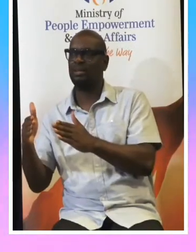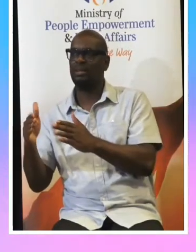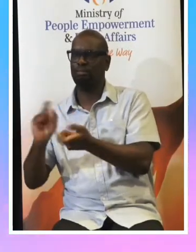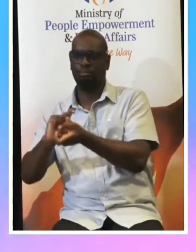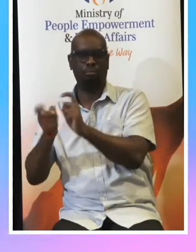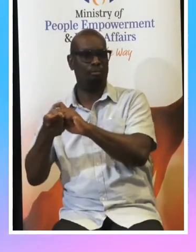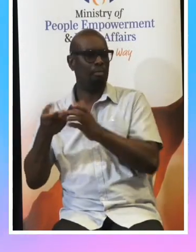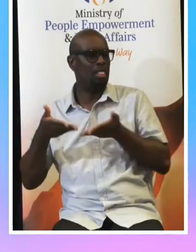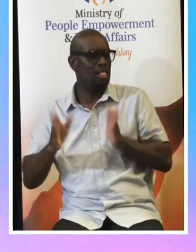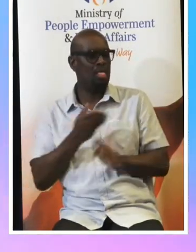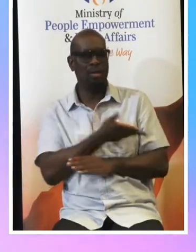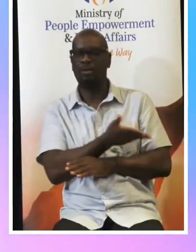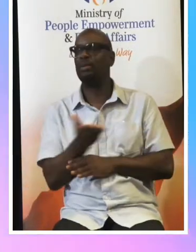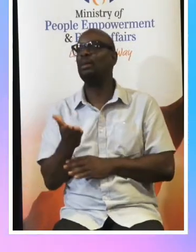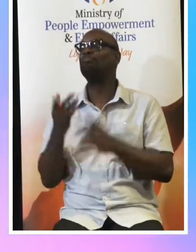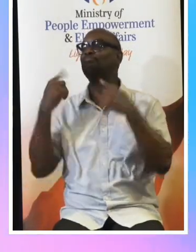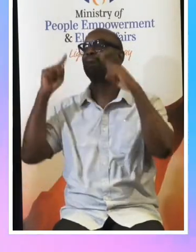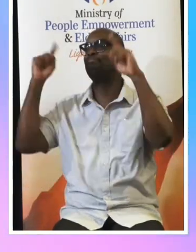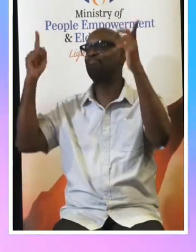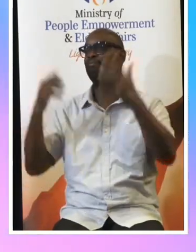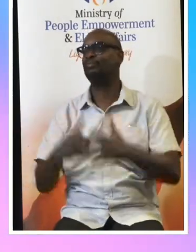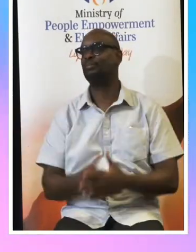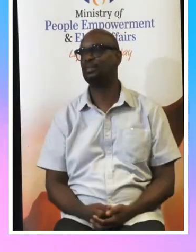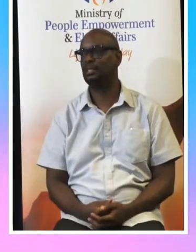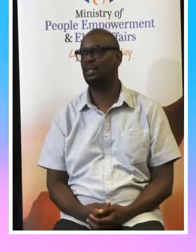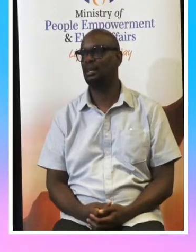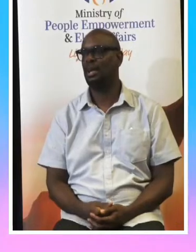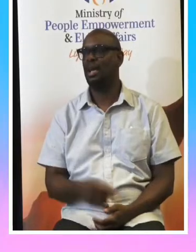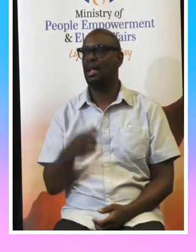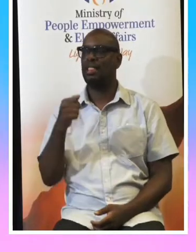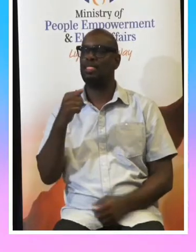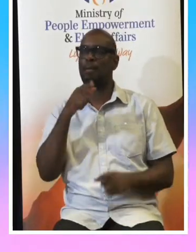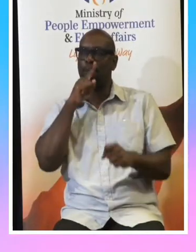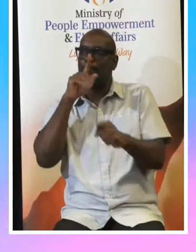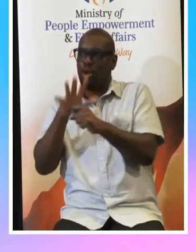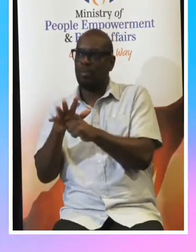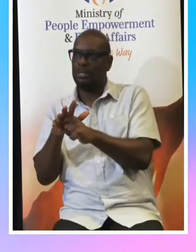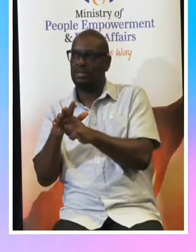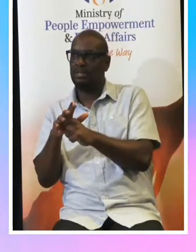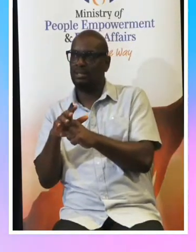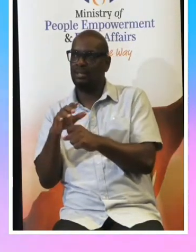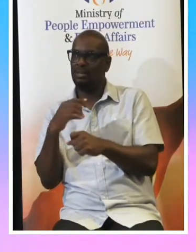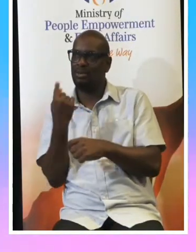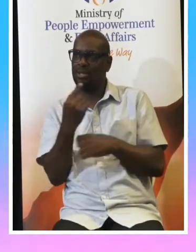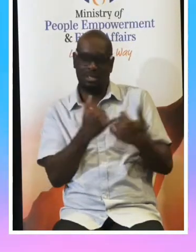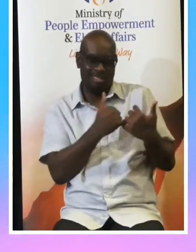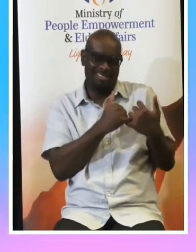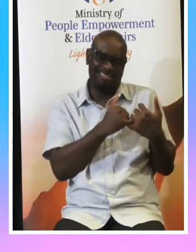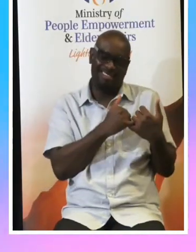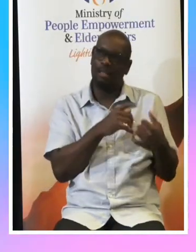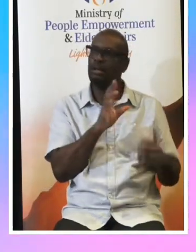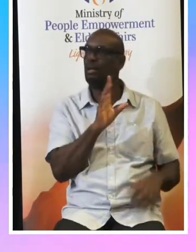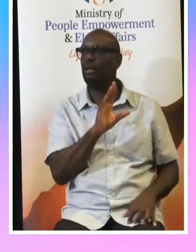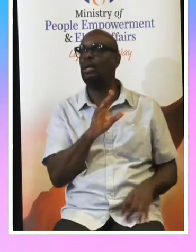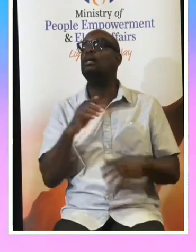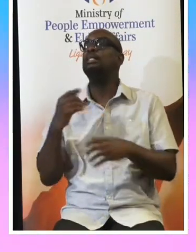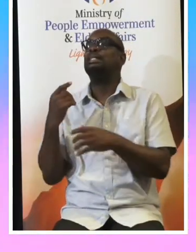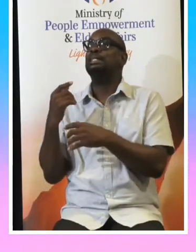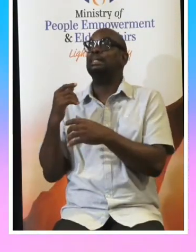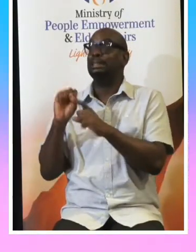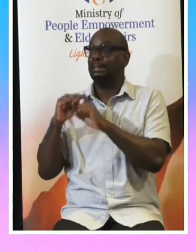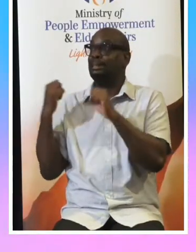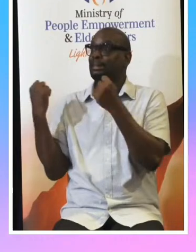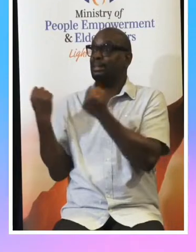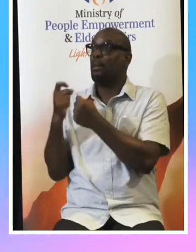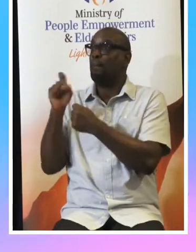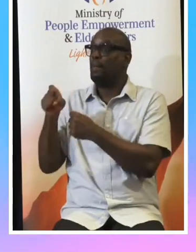the promise of their country is only a pinky promise to them. Systems must be made better so that